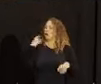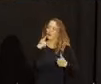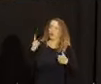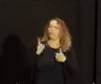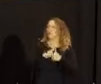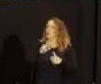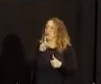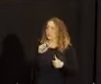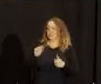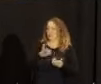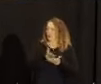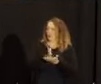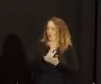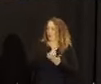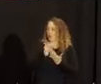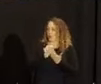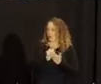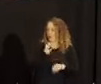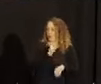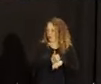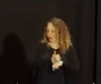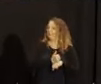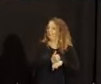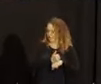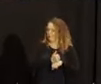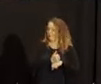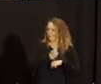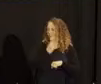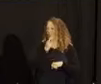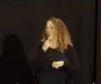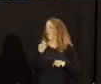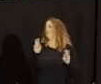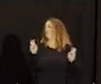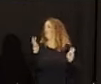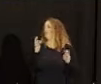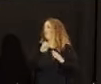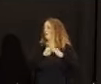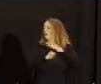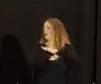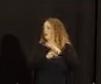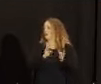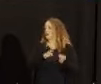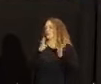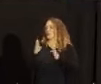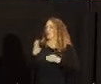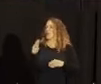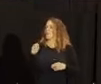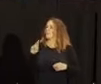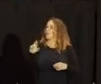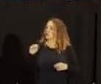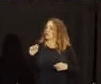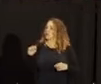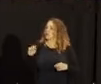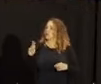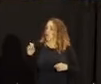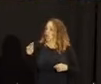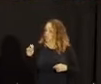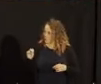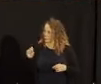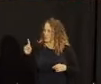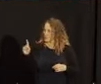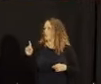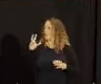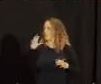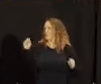first Disability Rights Program at the Ford Foundation. And then we also have Maria Town. Maria is the president and